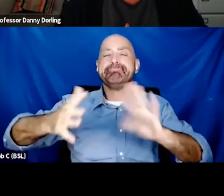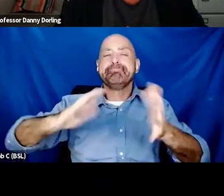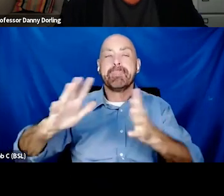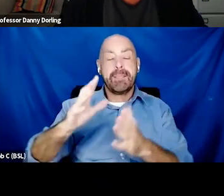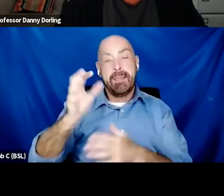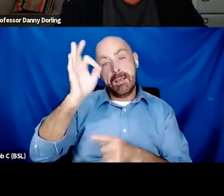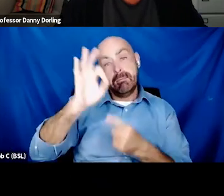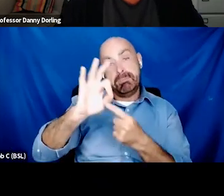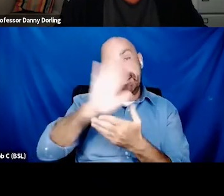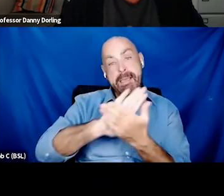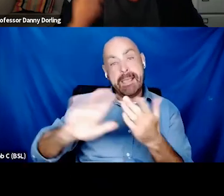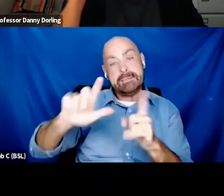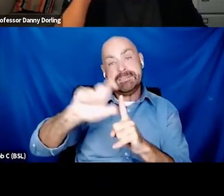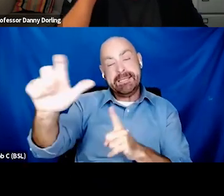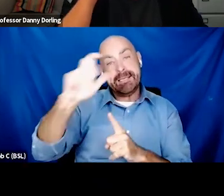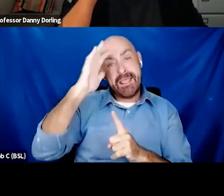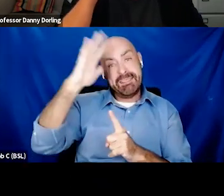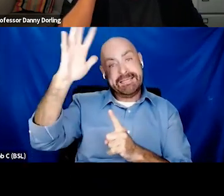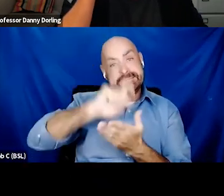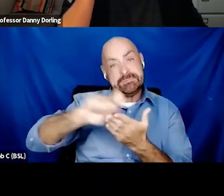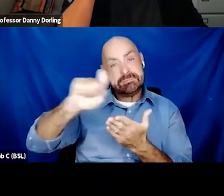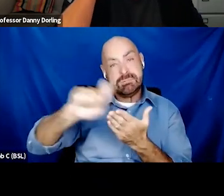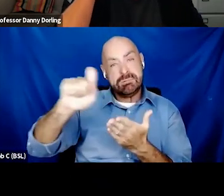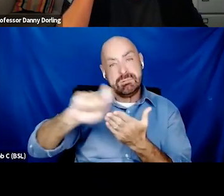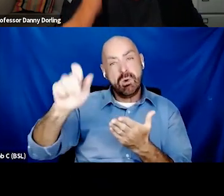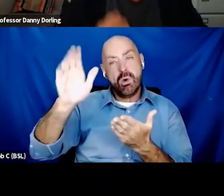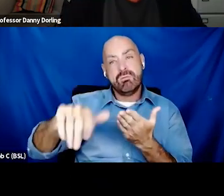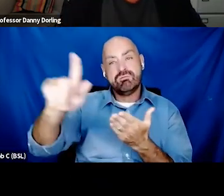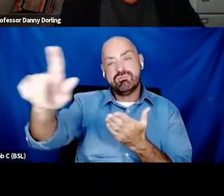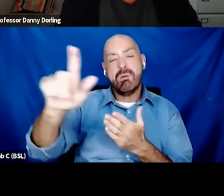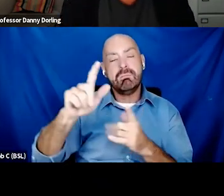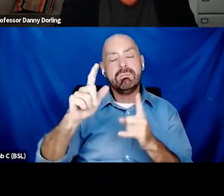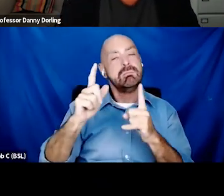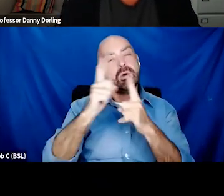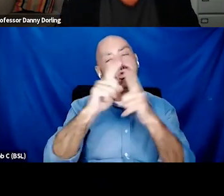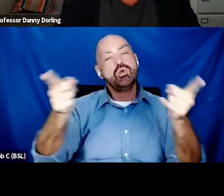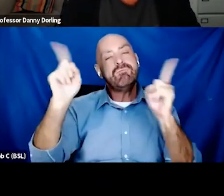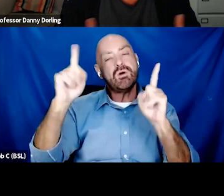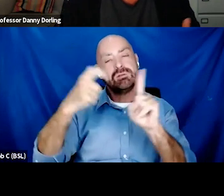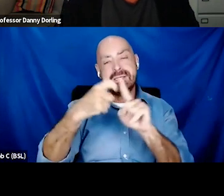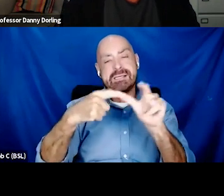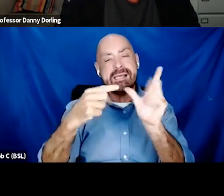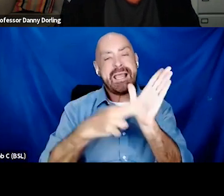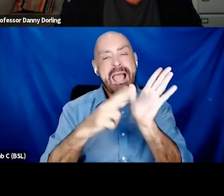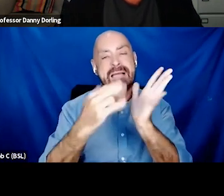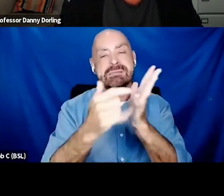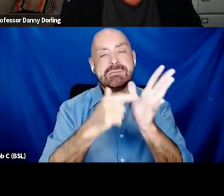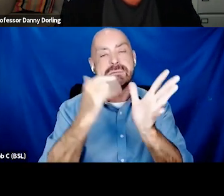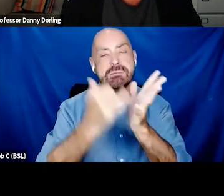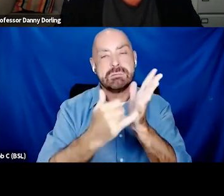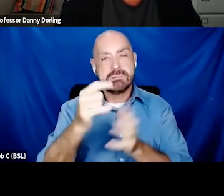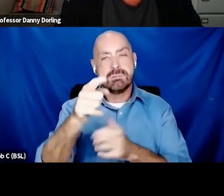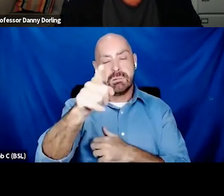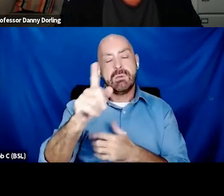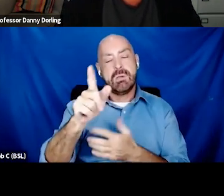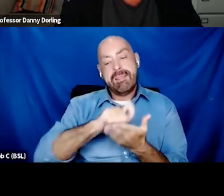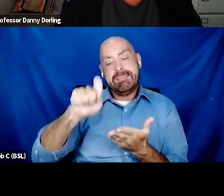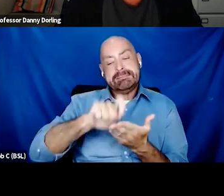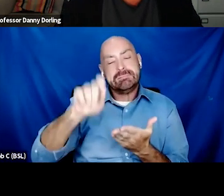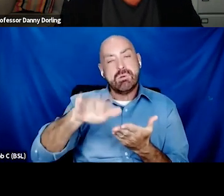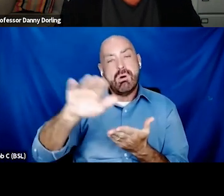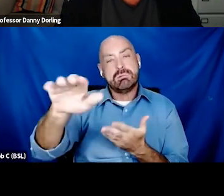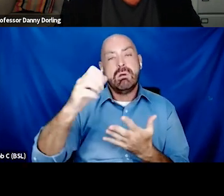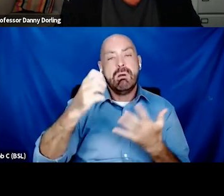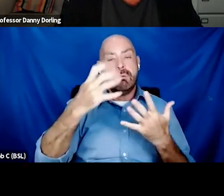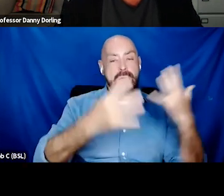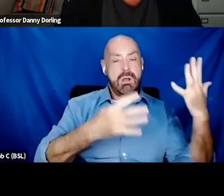thesis published by the University of Kansas, written in 2008. And there was a thesis on the 1918-19 flu.